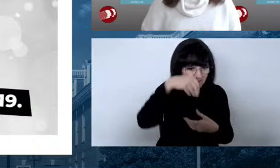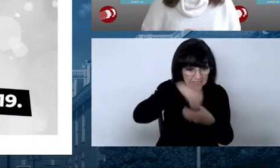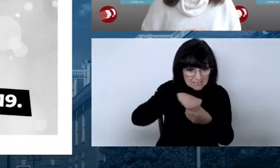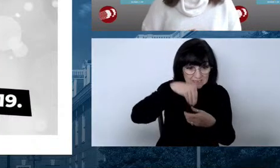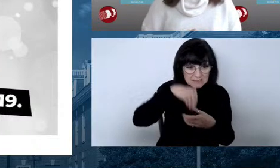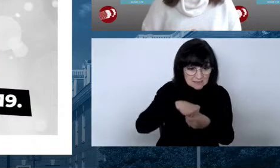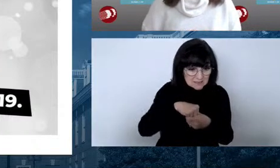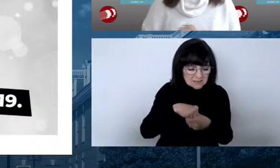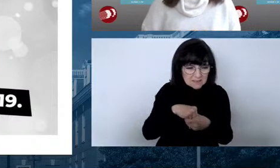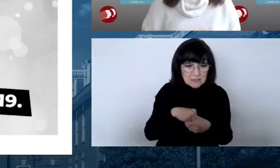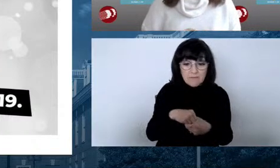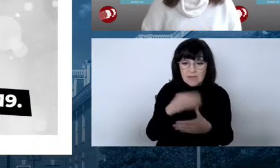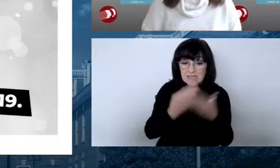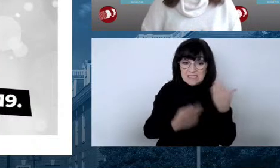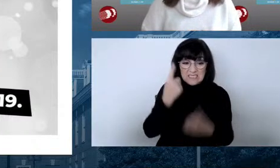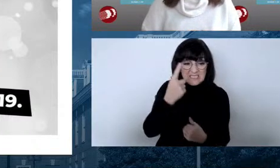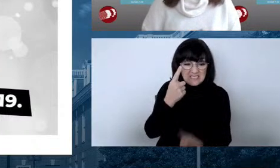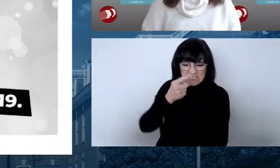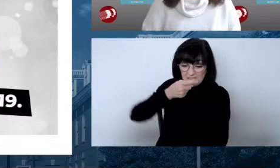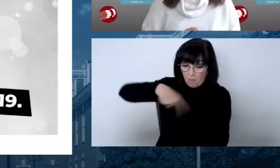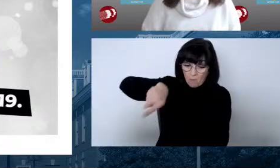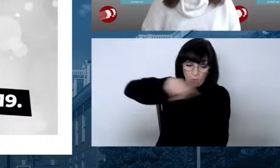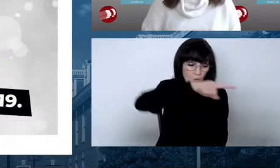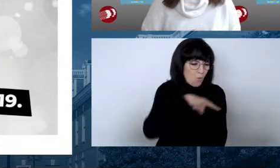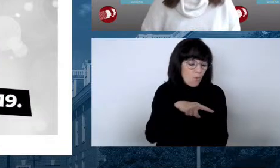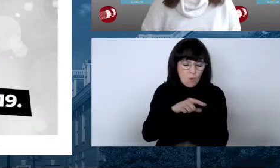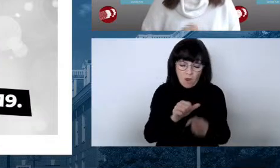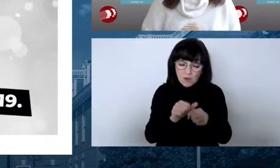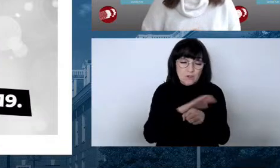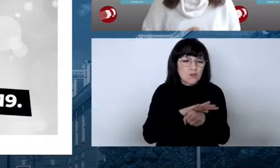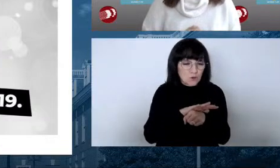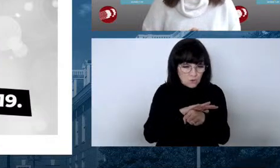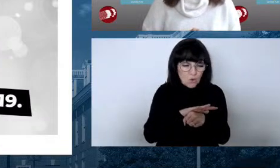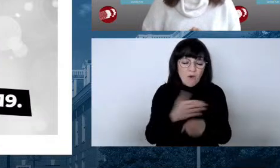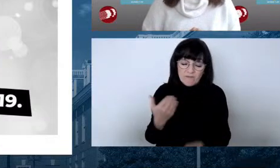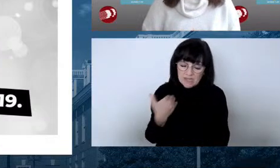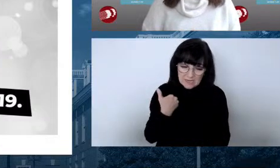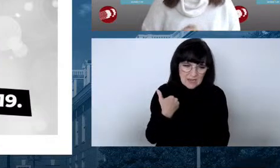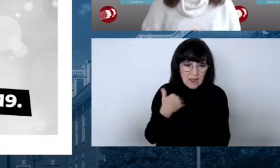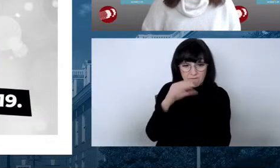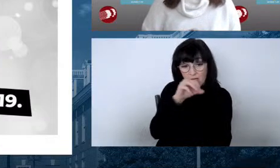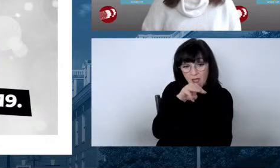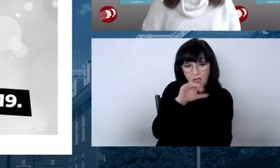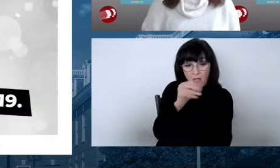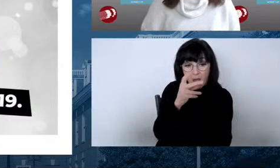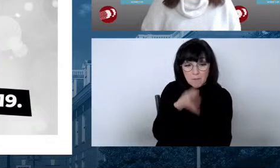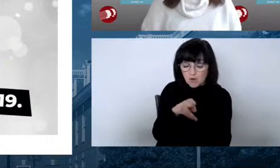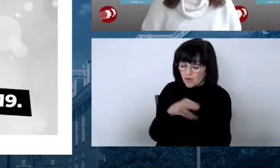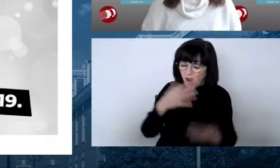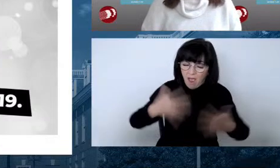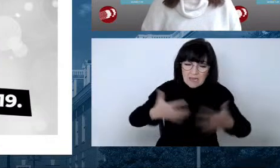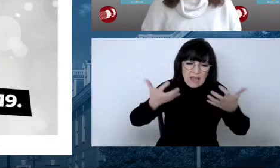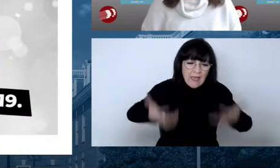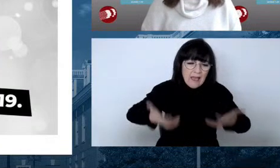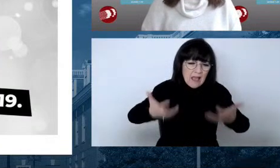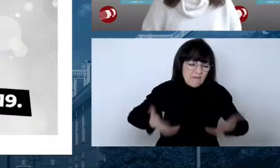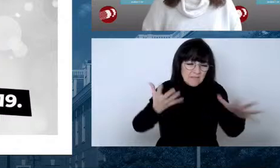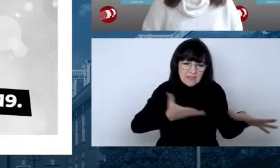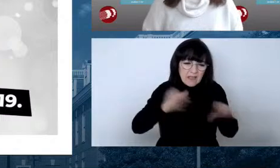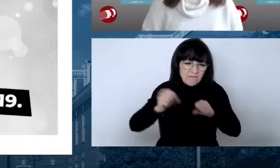somebody COVID positive is in there gathering with you, and Omicron is so infectious that you will likely become